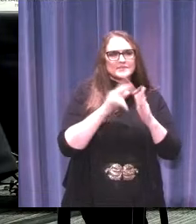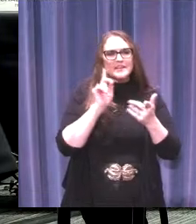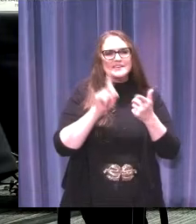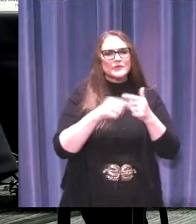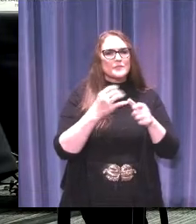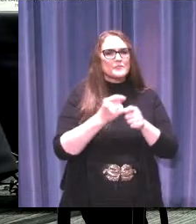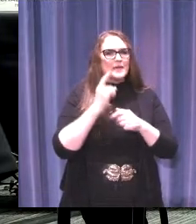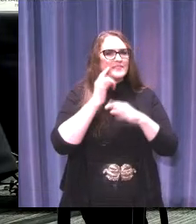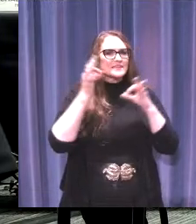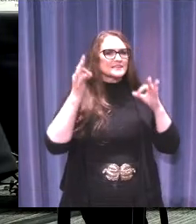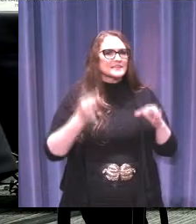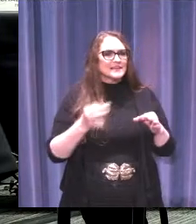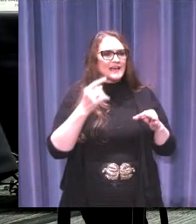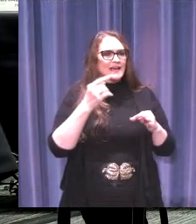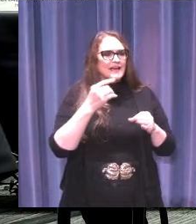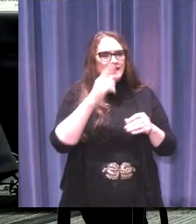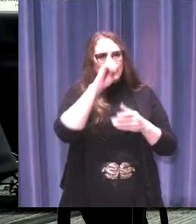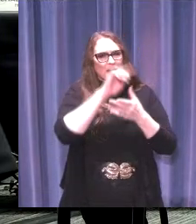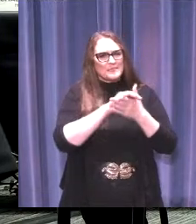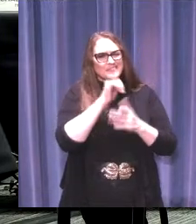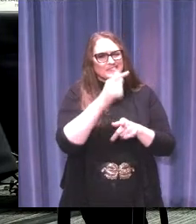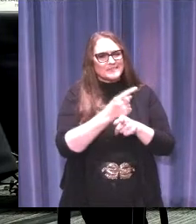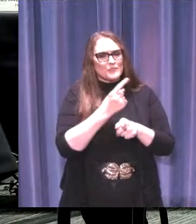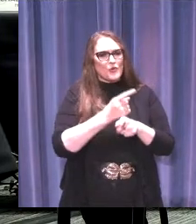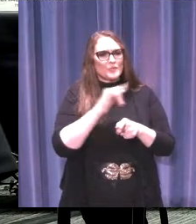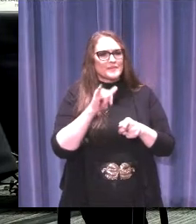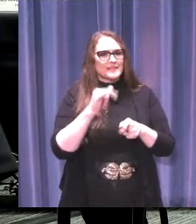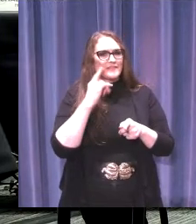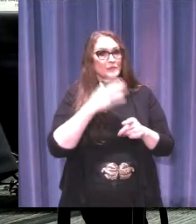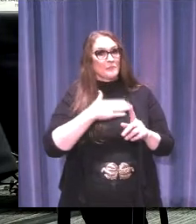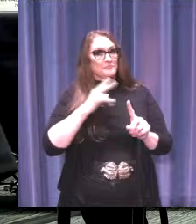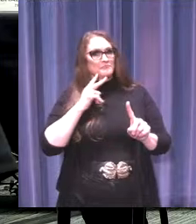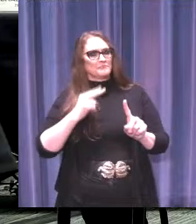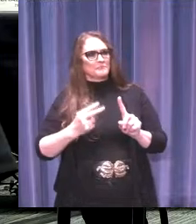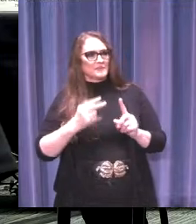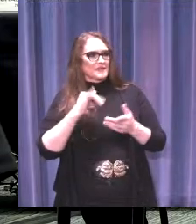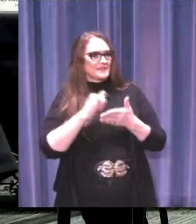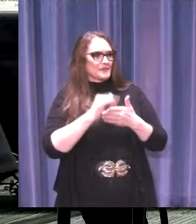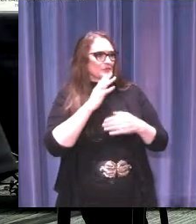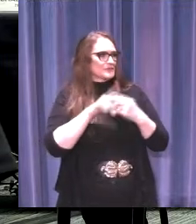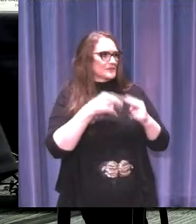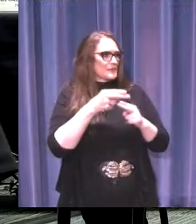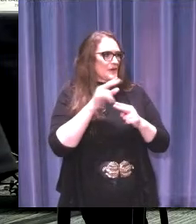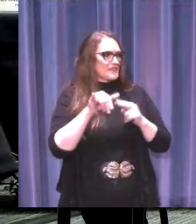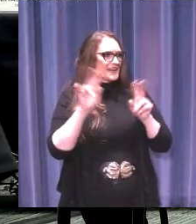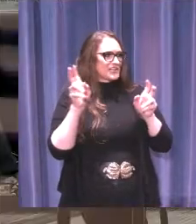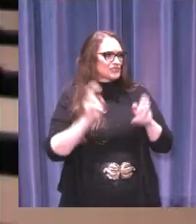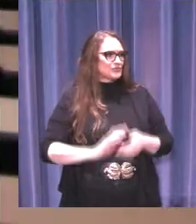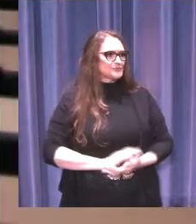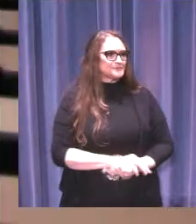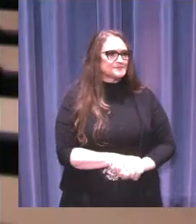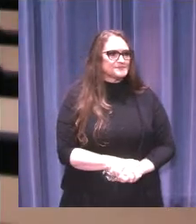that selection, I believe it's inappropriate that, at least from my perspective, that I deal with that issue.